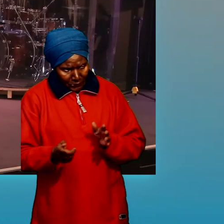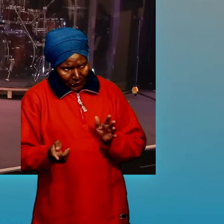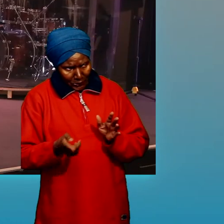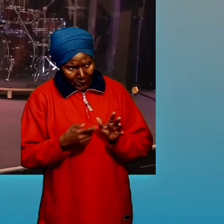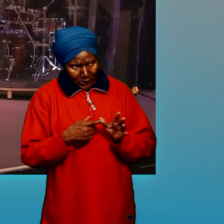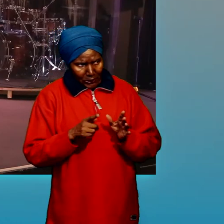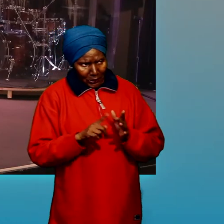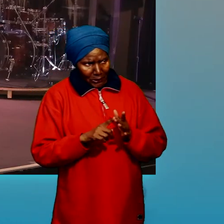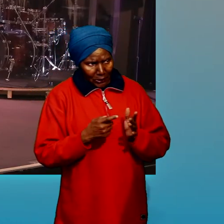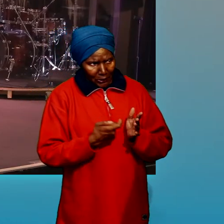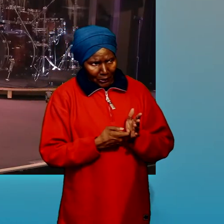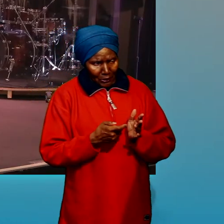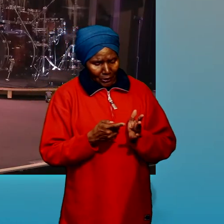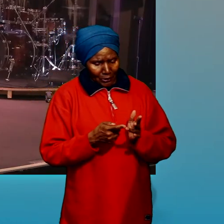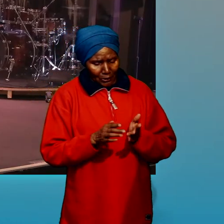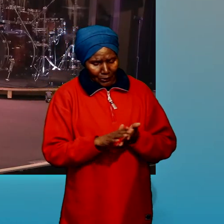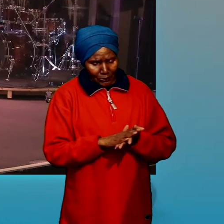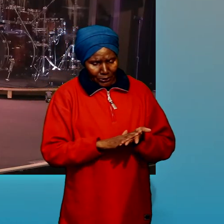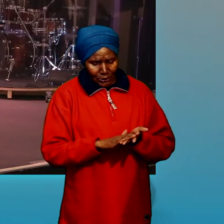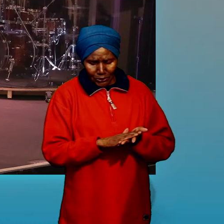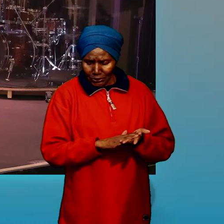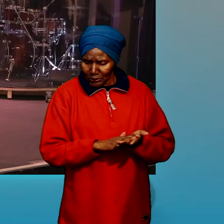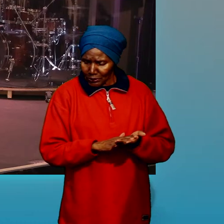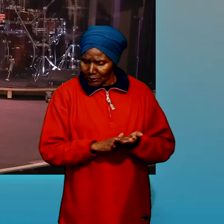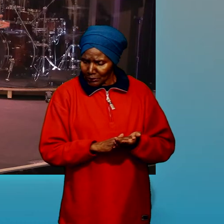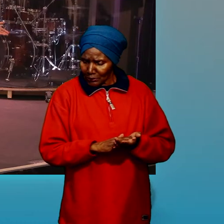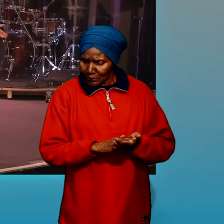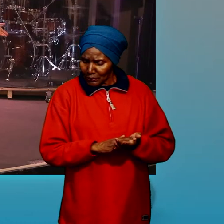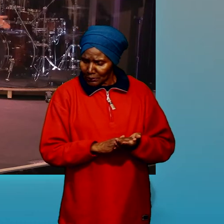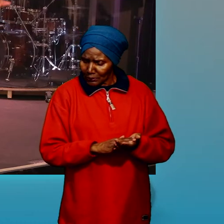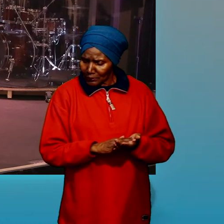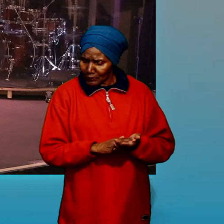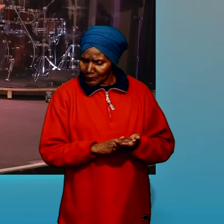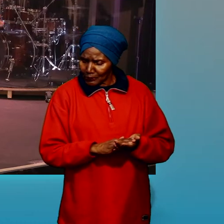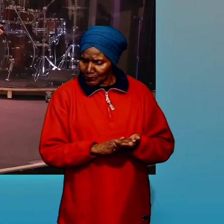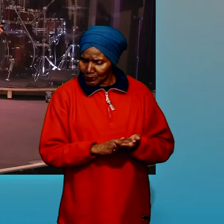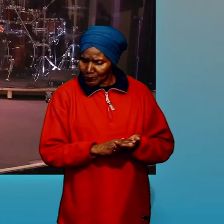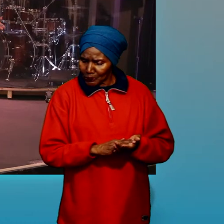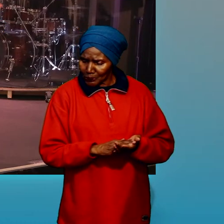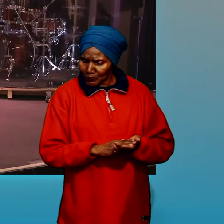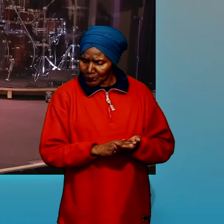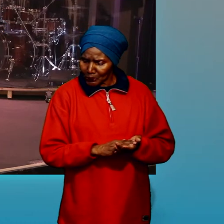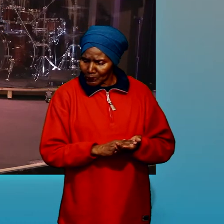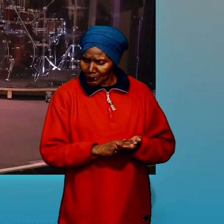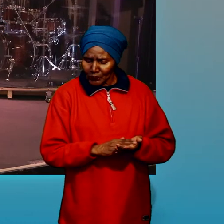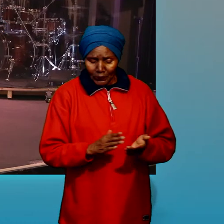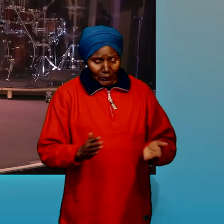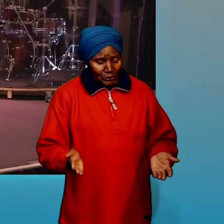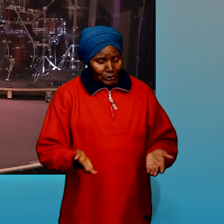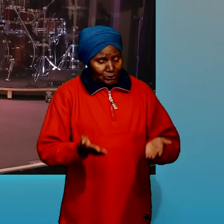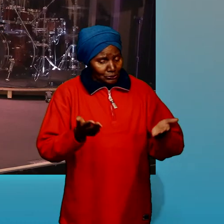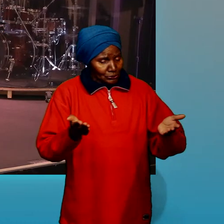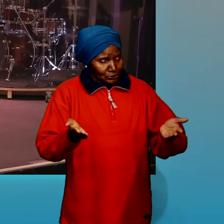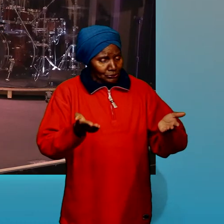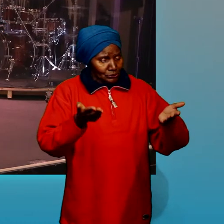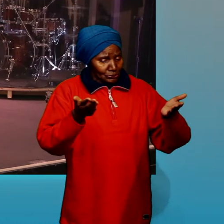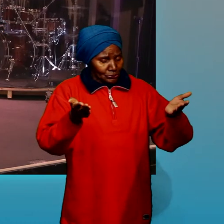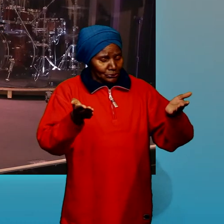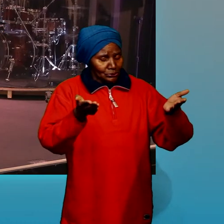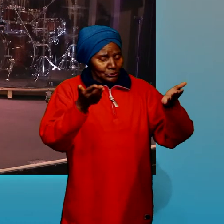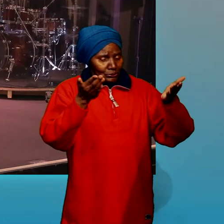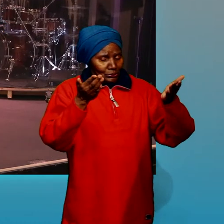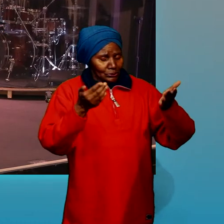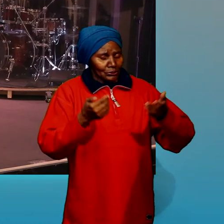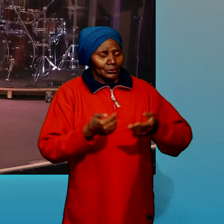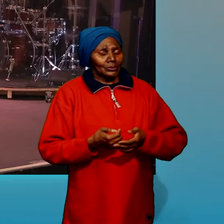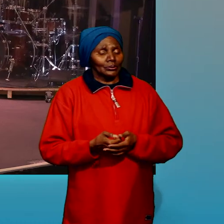A-I-R-O. And what it means to, actually, it's today's word, it would be to lift something up, to elevate something, to raise something, to lift it